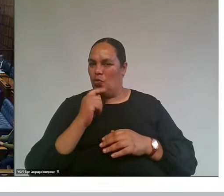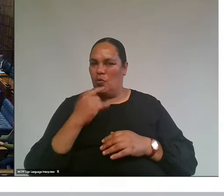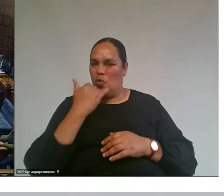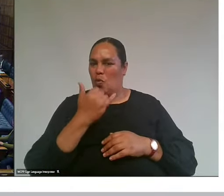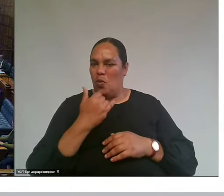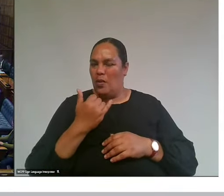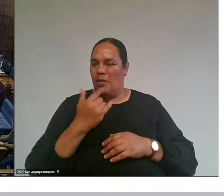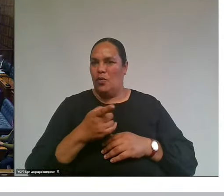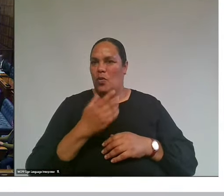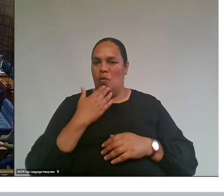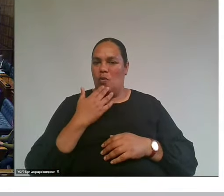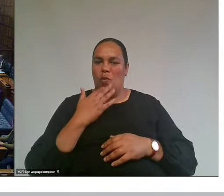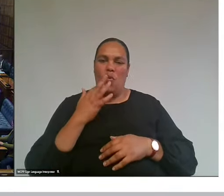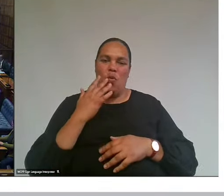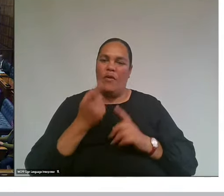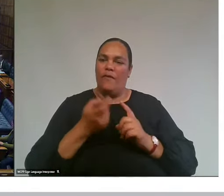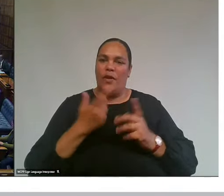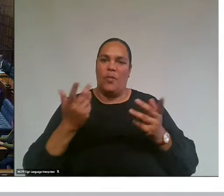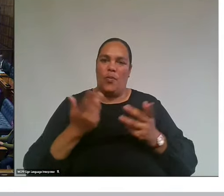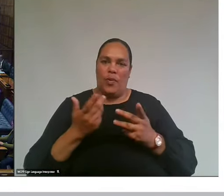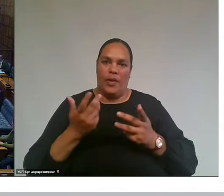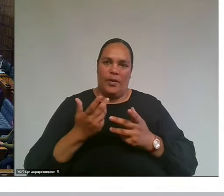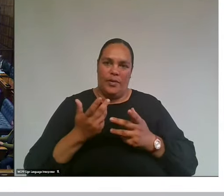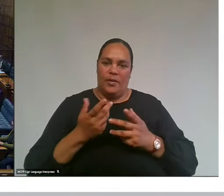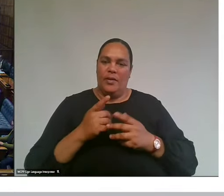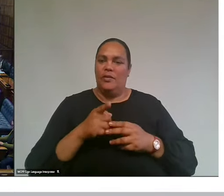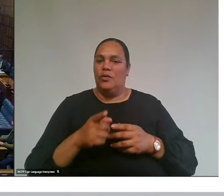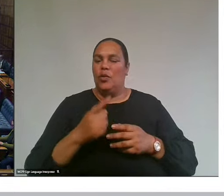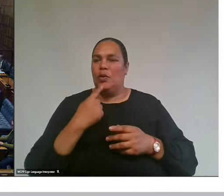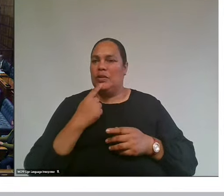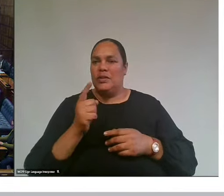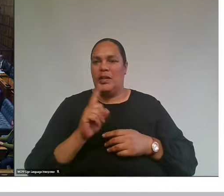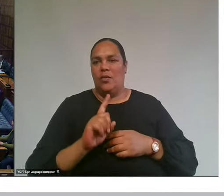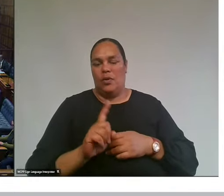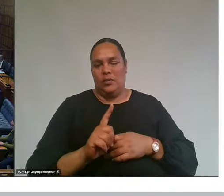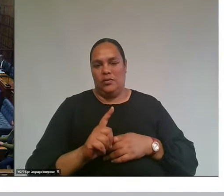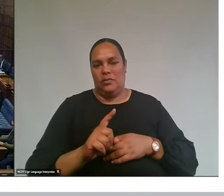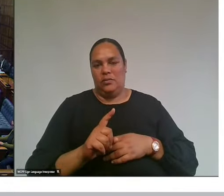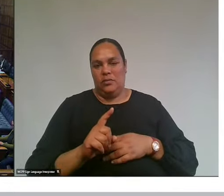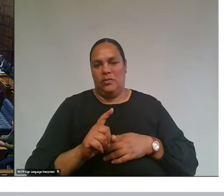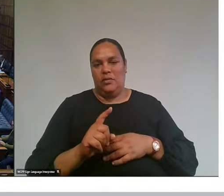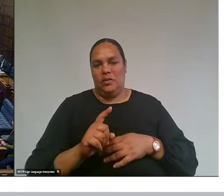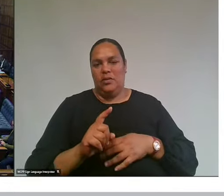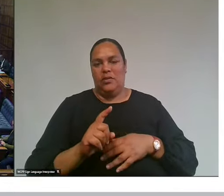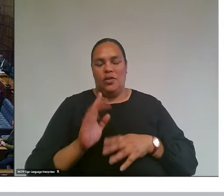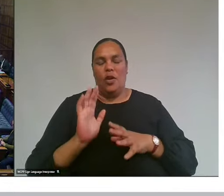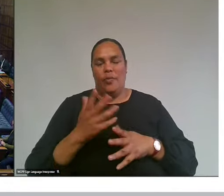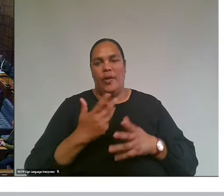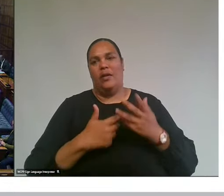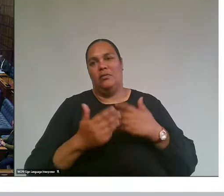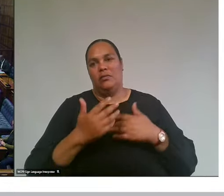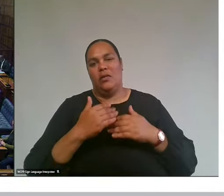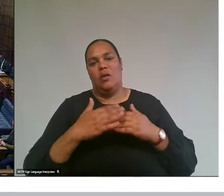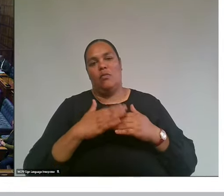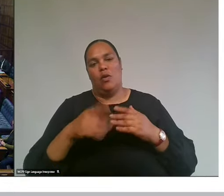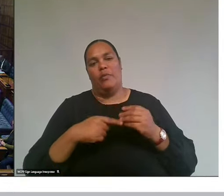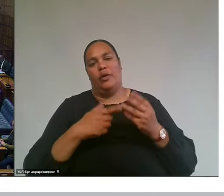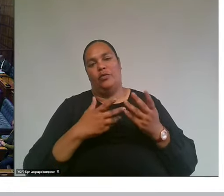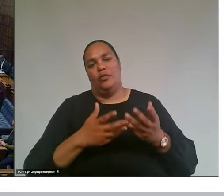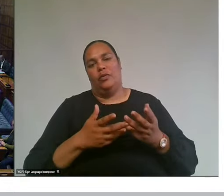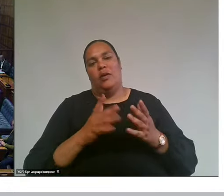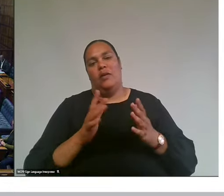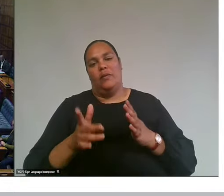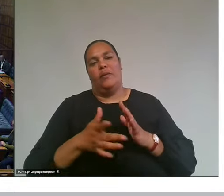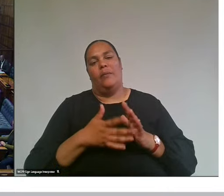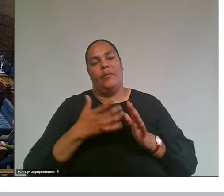you where do they come from what are they saying you know just give us more in terms of that that is on